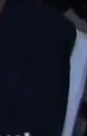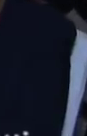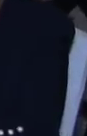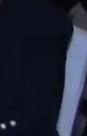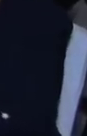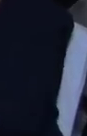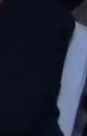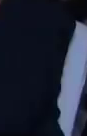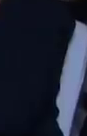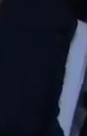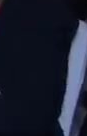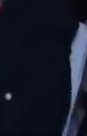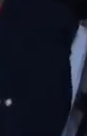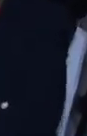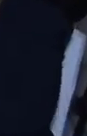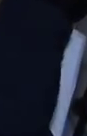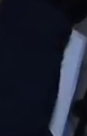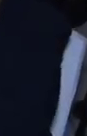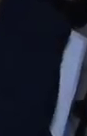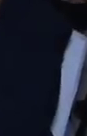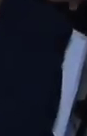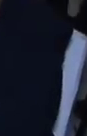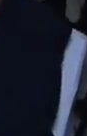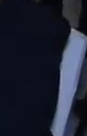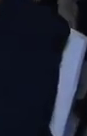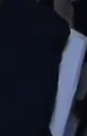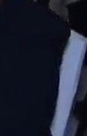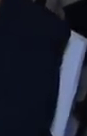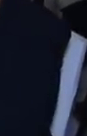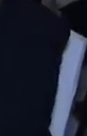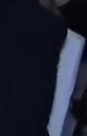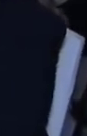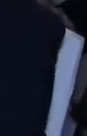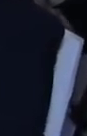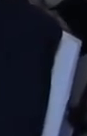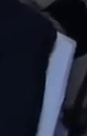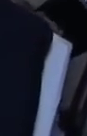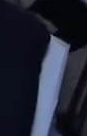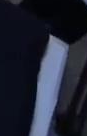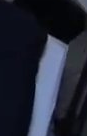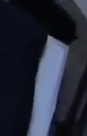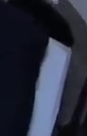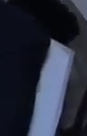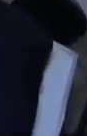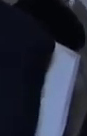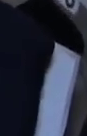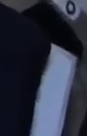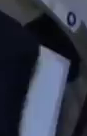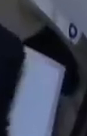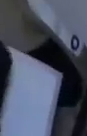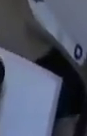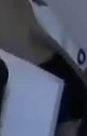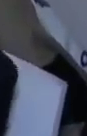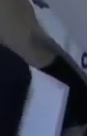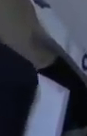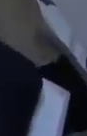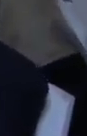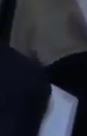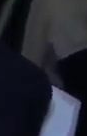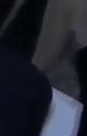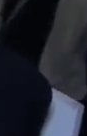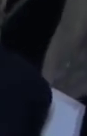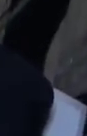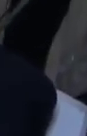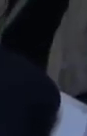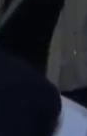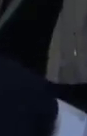this type of dispute in Kenya in 2017, the head of the AU mission then,